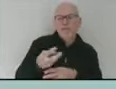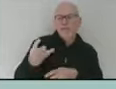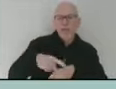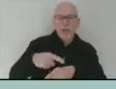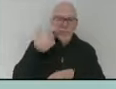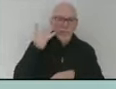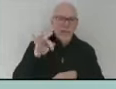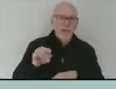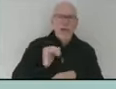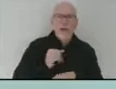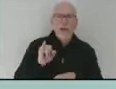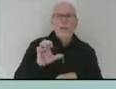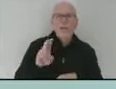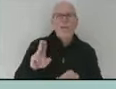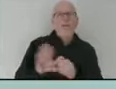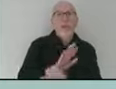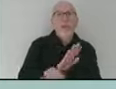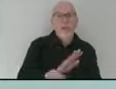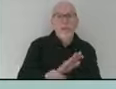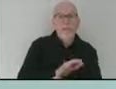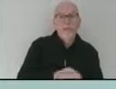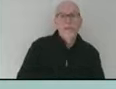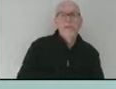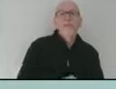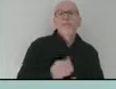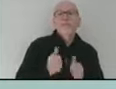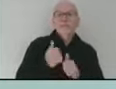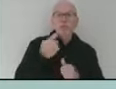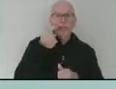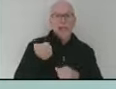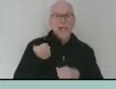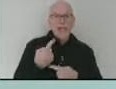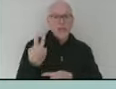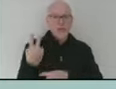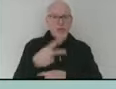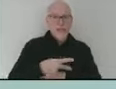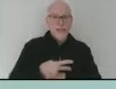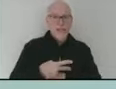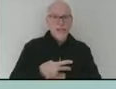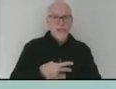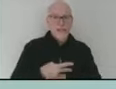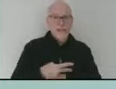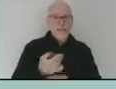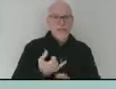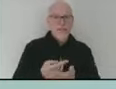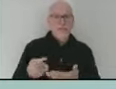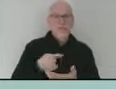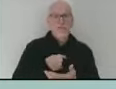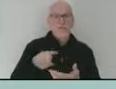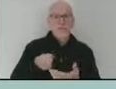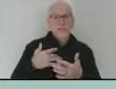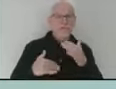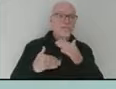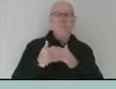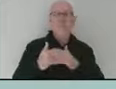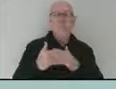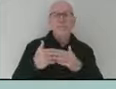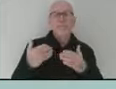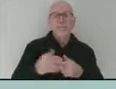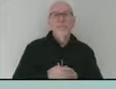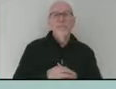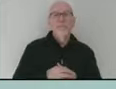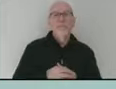due to our ICU being full. Most recently, the past 2 days this week, we've been on diversion. We've